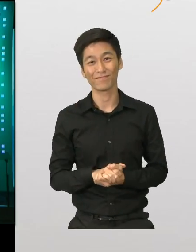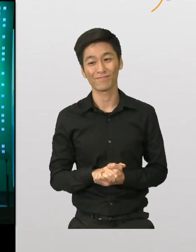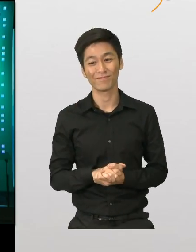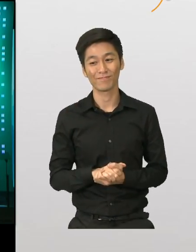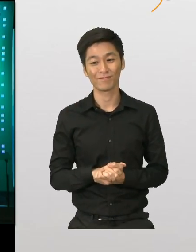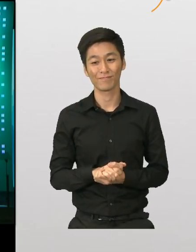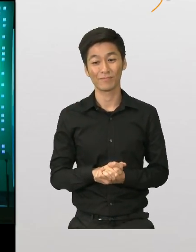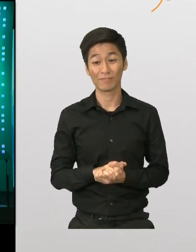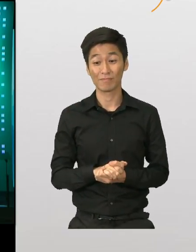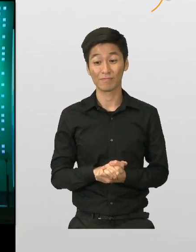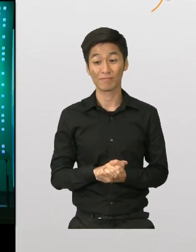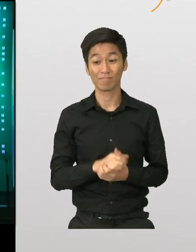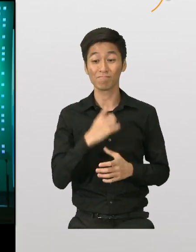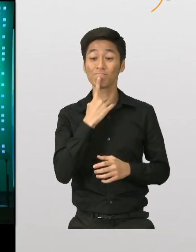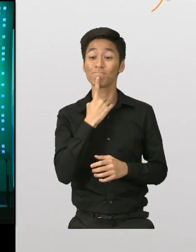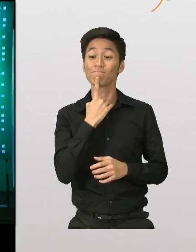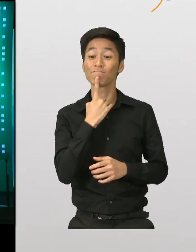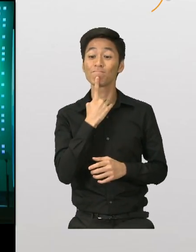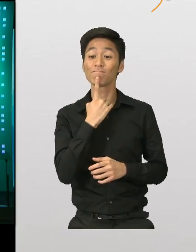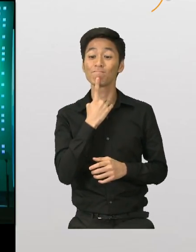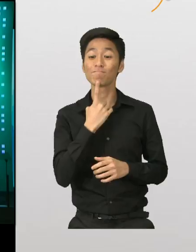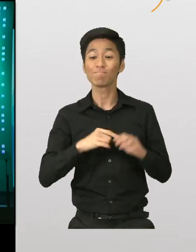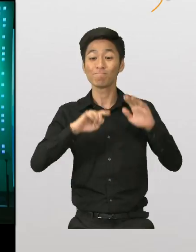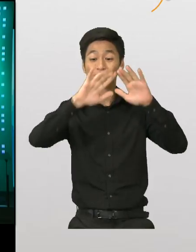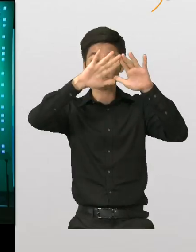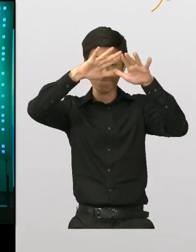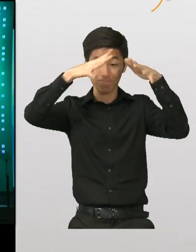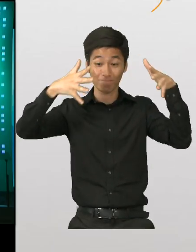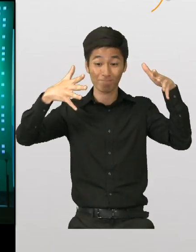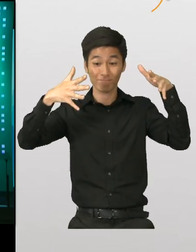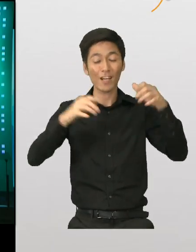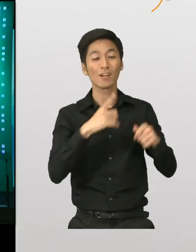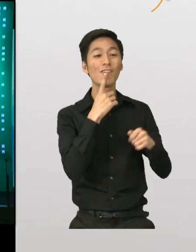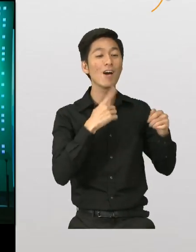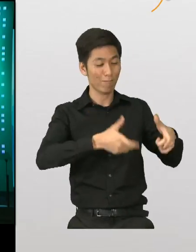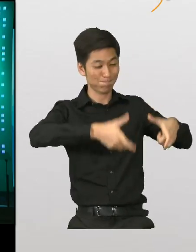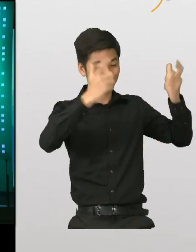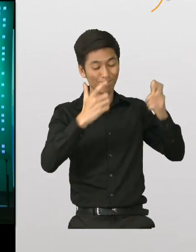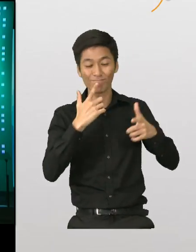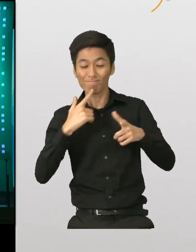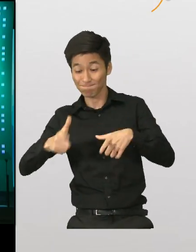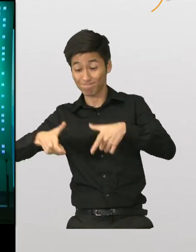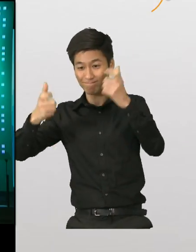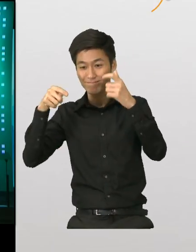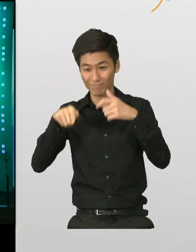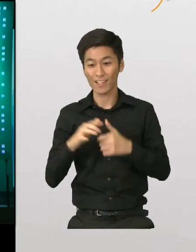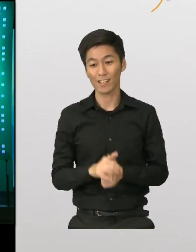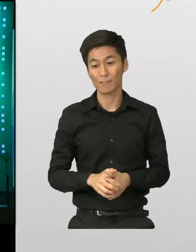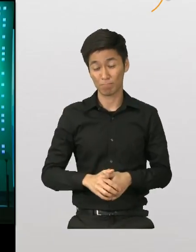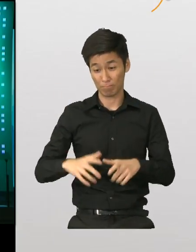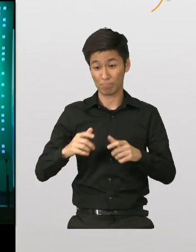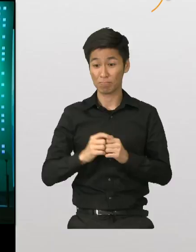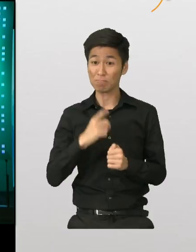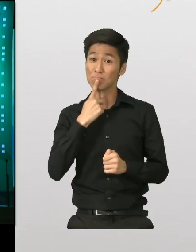these red bars is one lift tower. This is one block, this is one block. It's a block with 7 lift